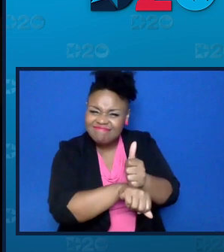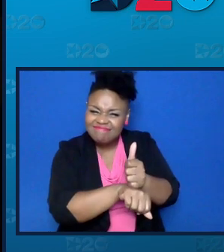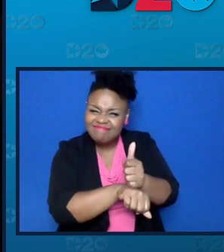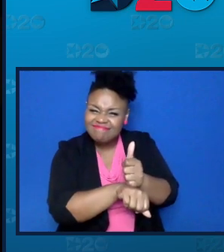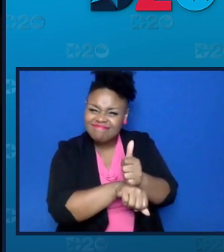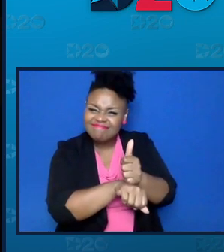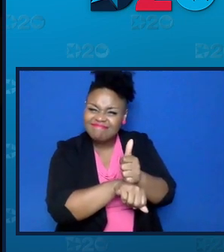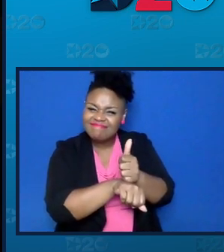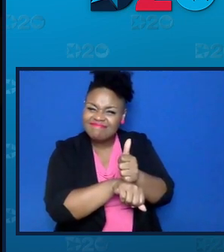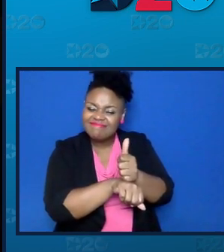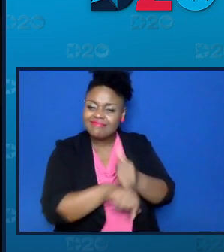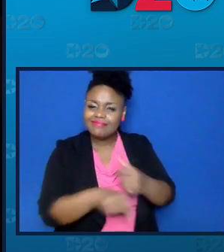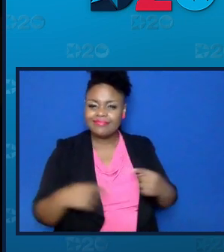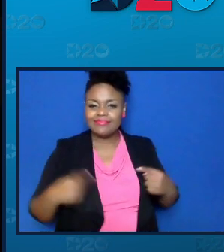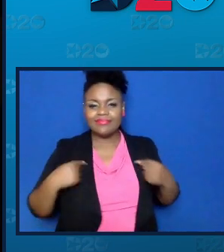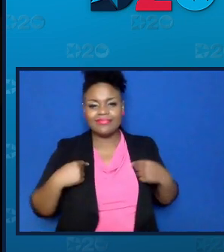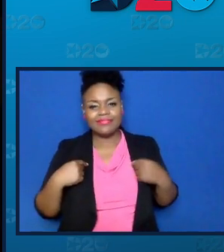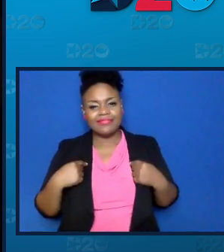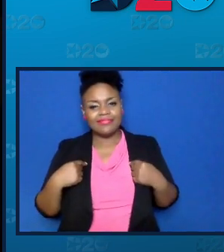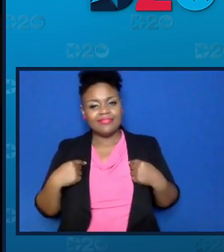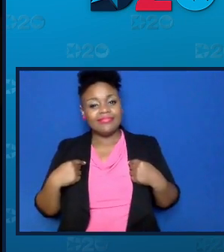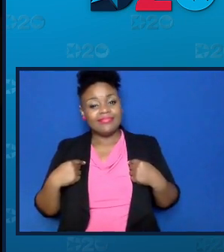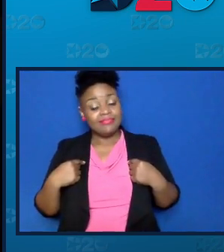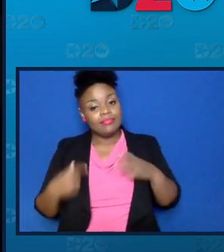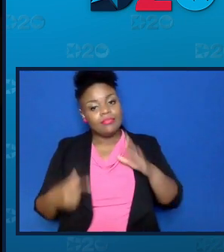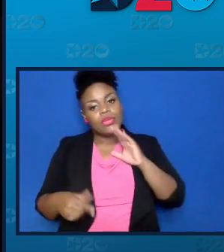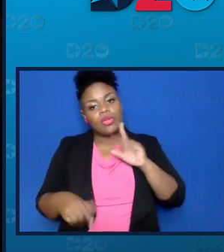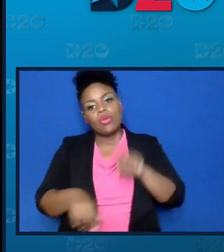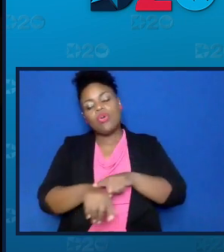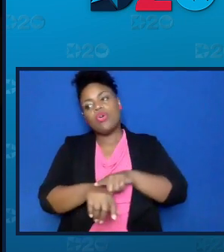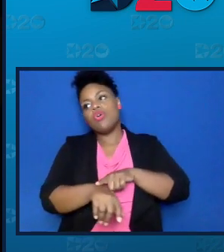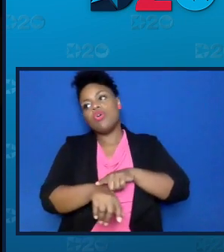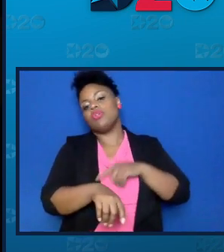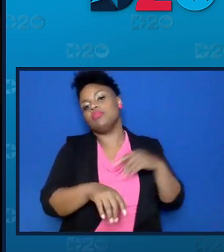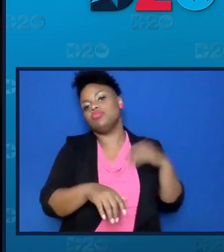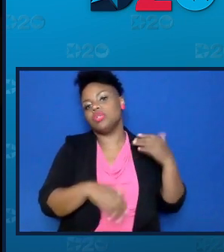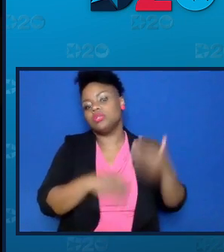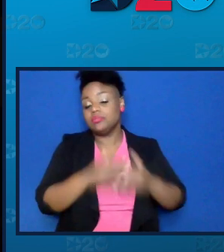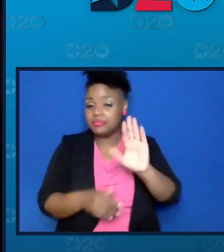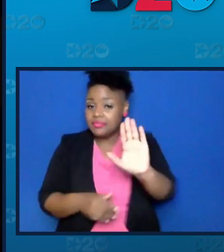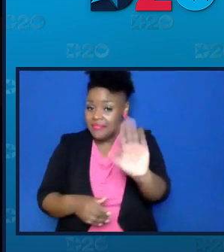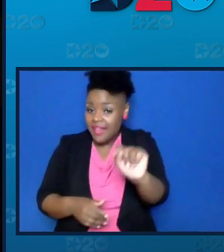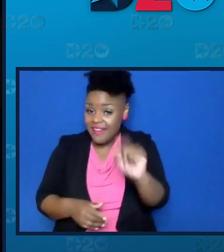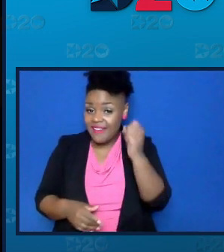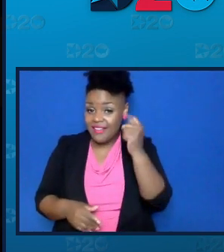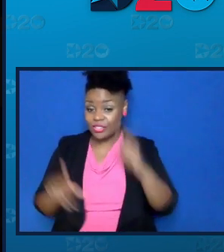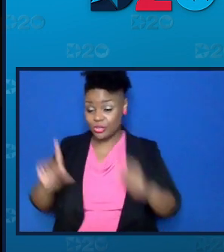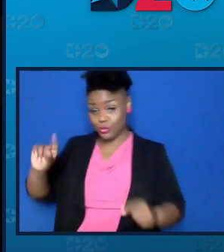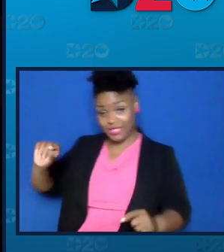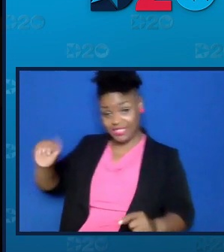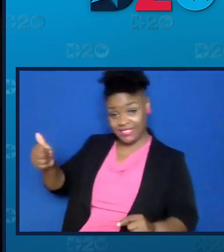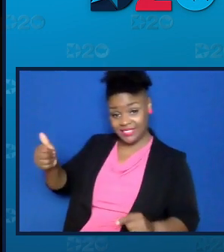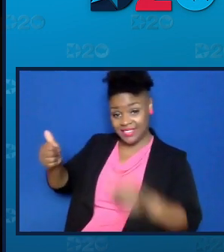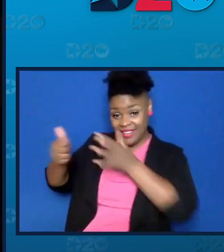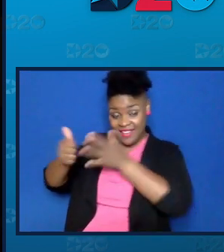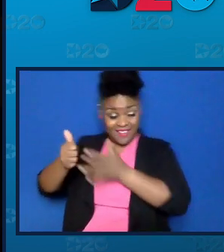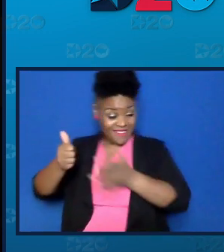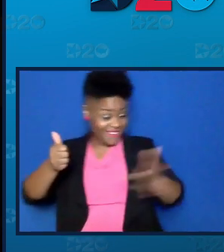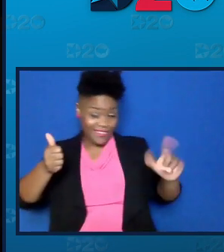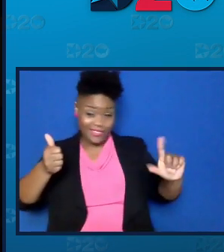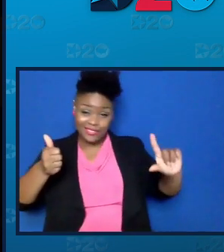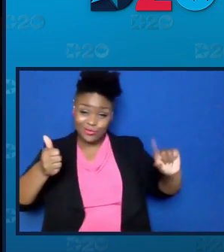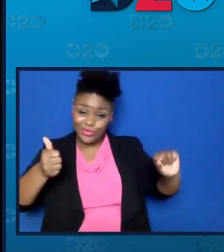go. But if this much can change between 2010 and 2020, imagine what could change between now